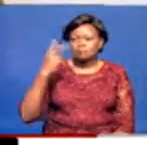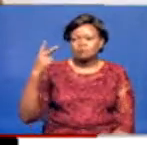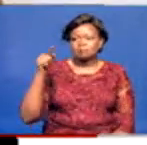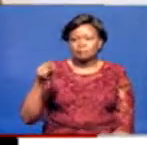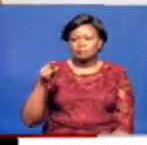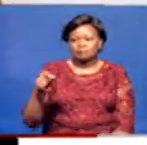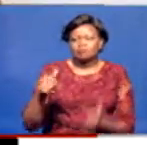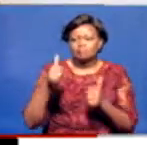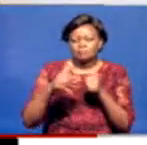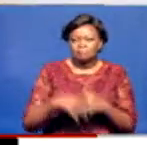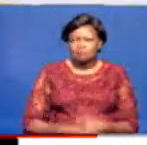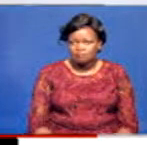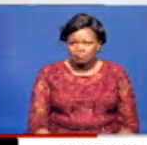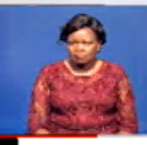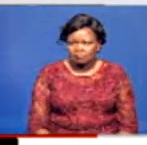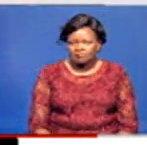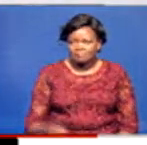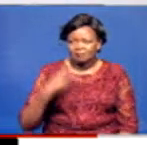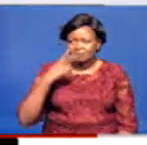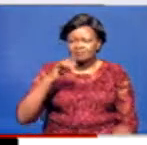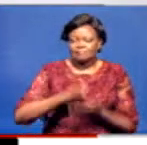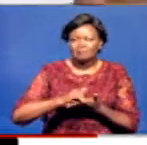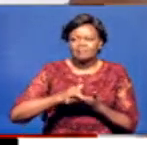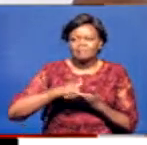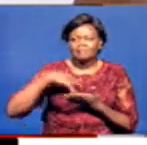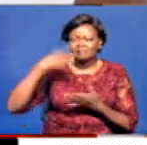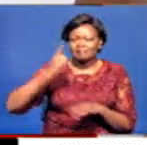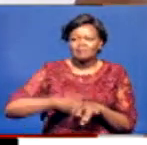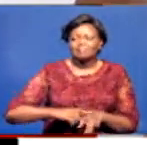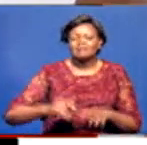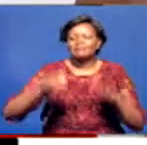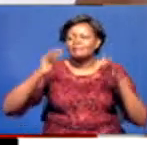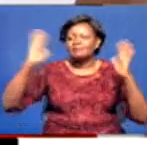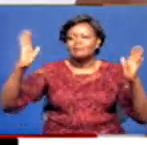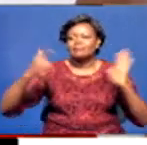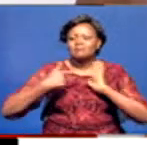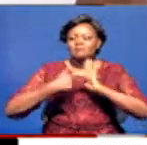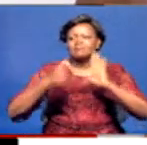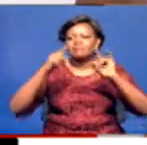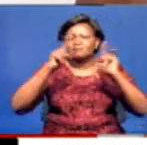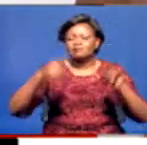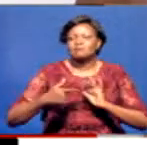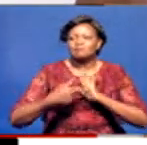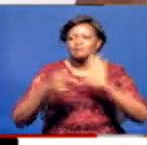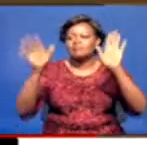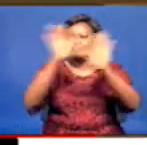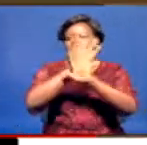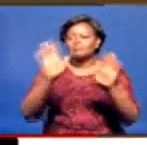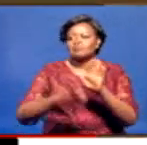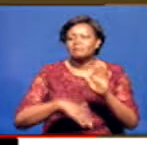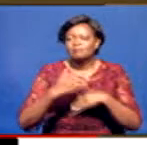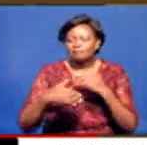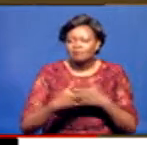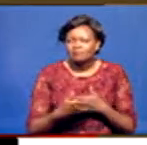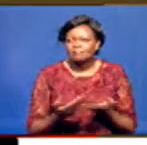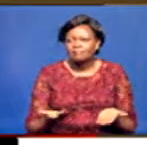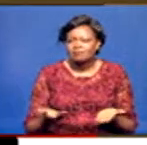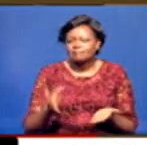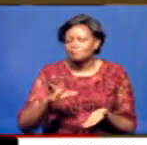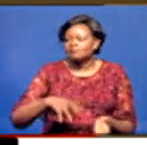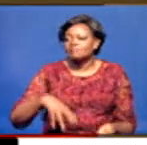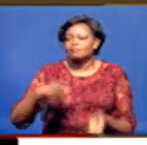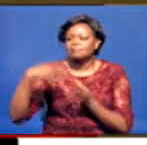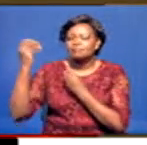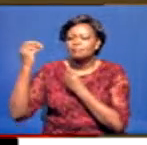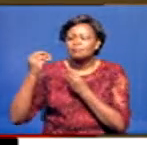Furnitures? Naona mtanipata nikiwa na showroom kubwa yenye ina showcase kila kitu, ile ya pick and go. Haitakuwa